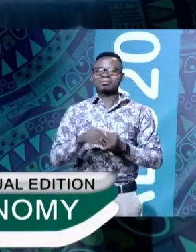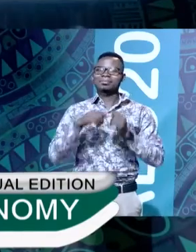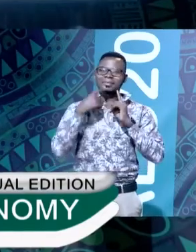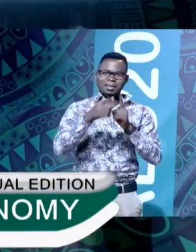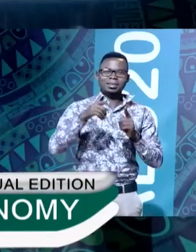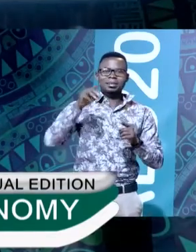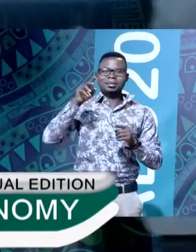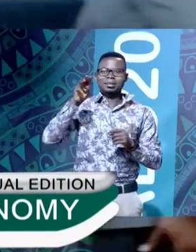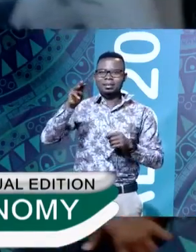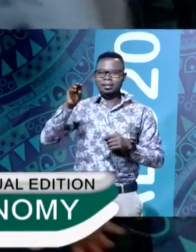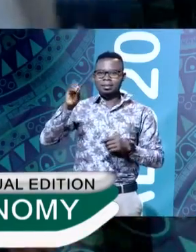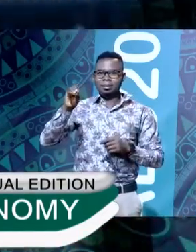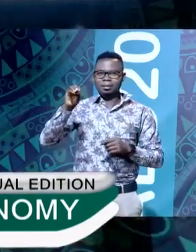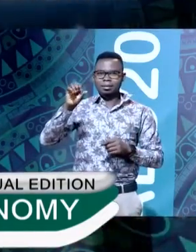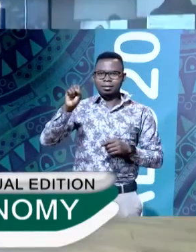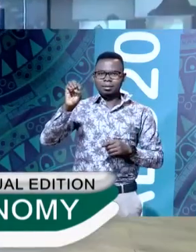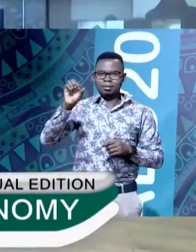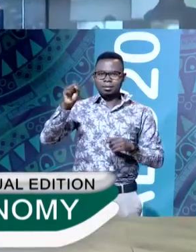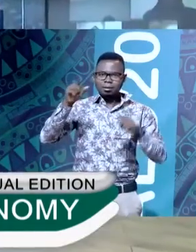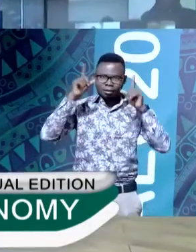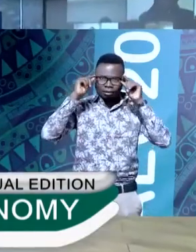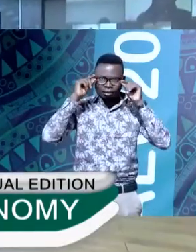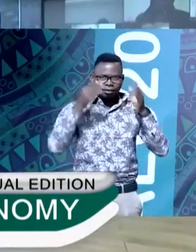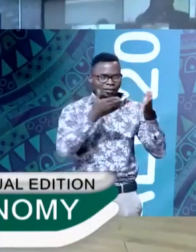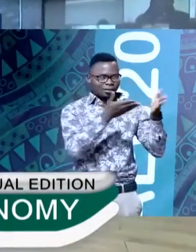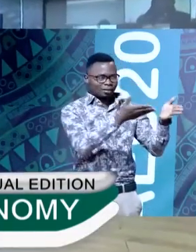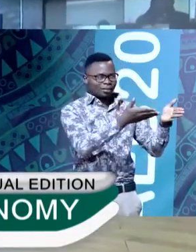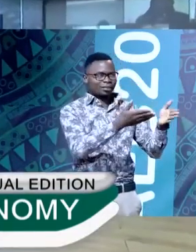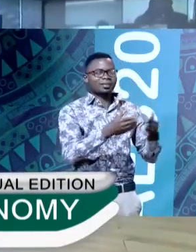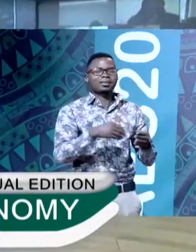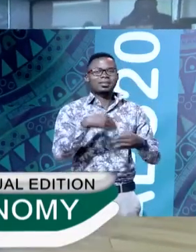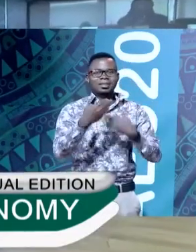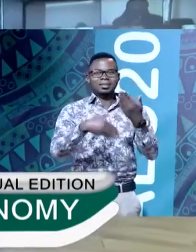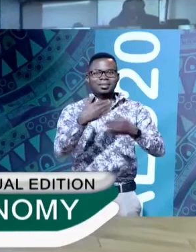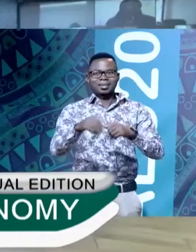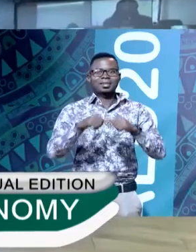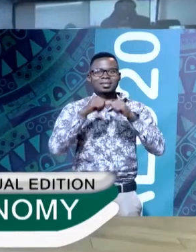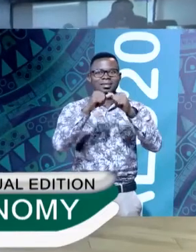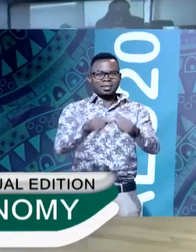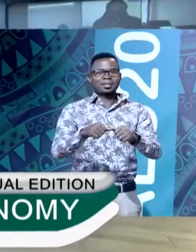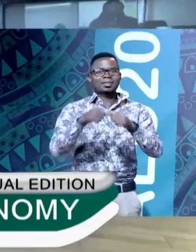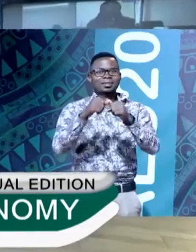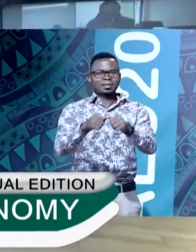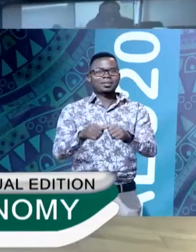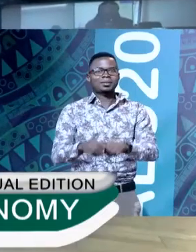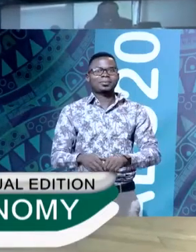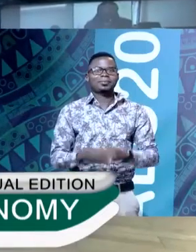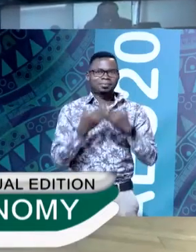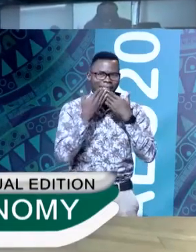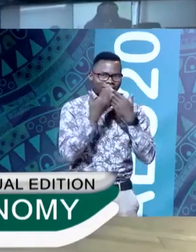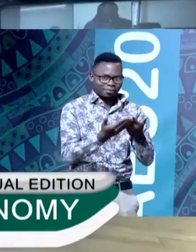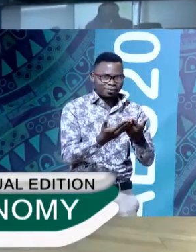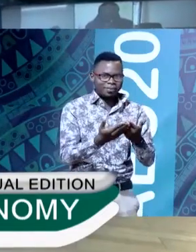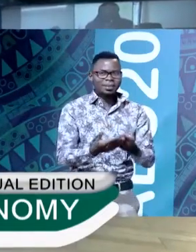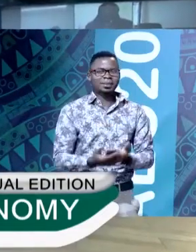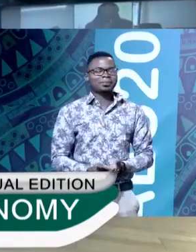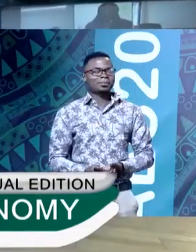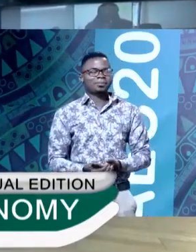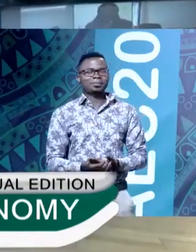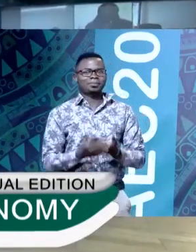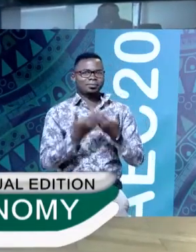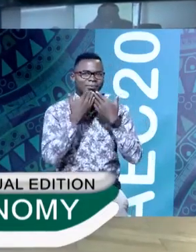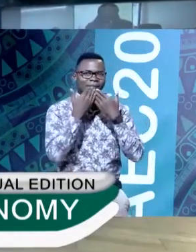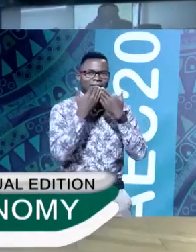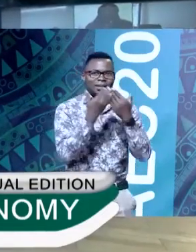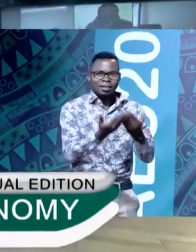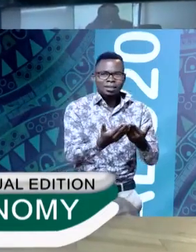Moses and to take us further. Yes, to take us further in the program. Thank you. Thank you very much, Nancy.